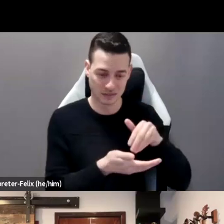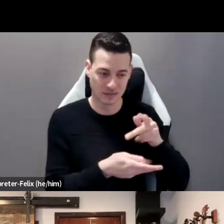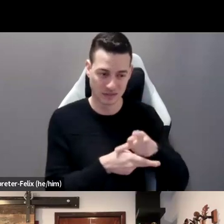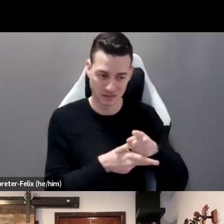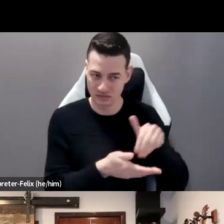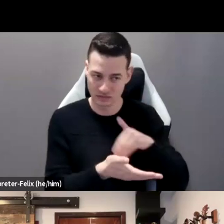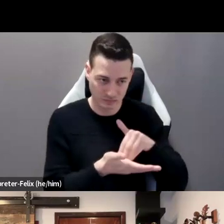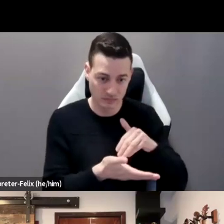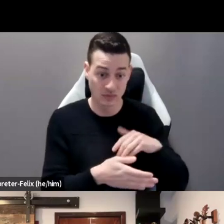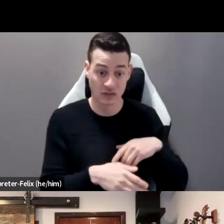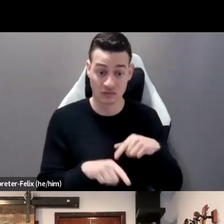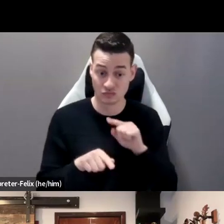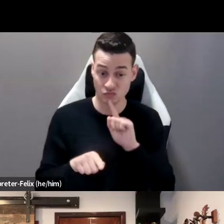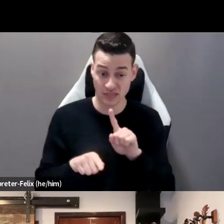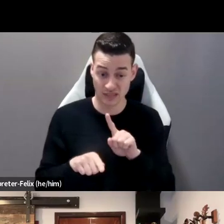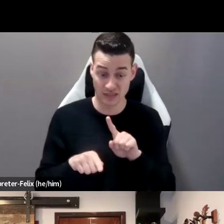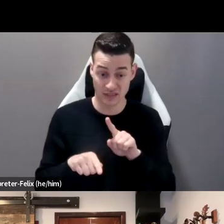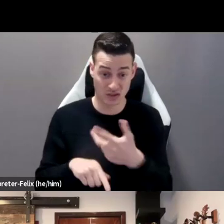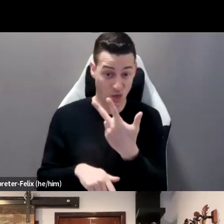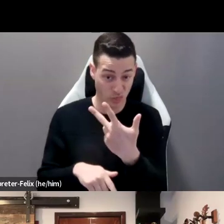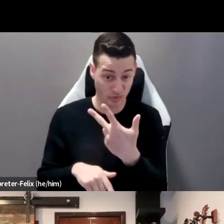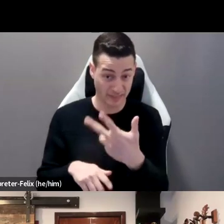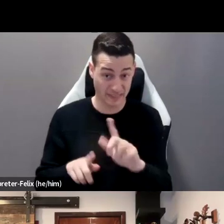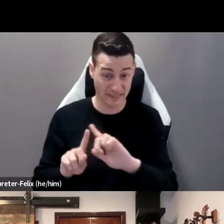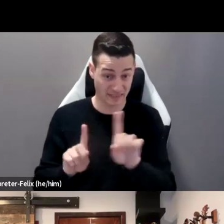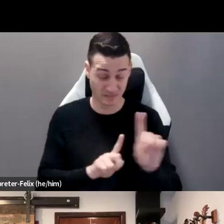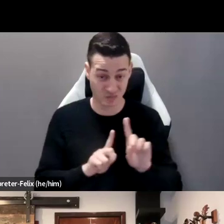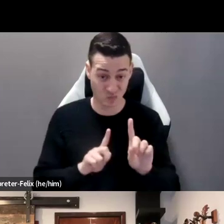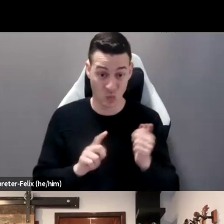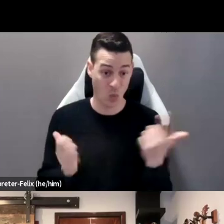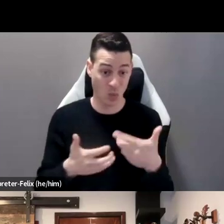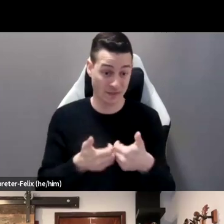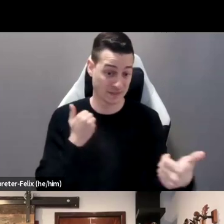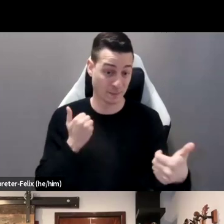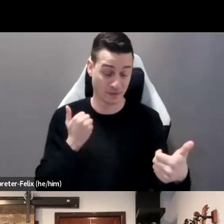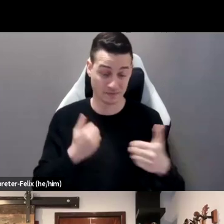very little interaction between all of them. So I don't know if that's mirrored at other campuses.